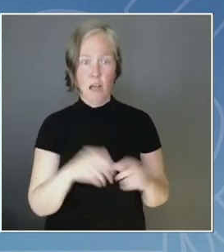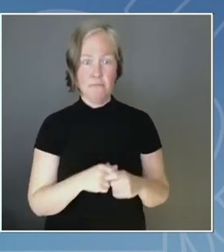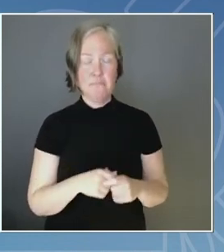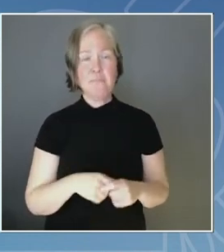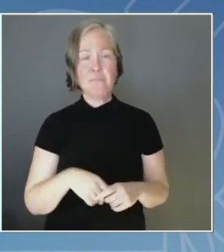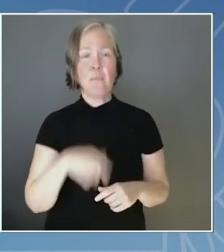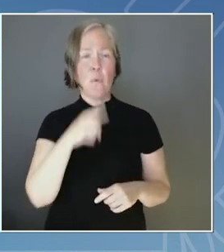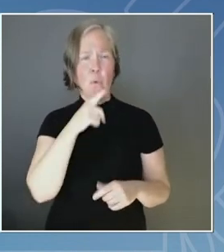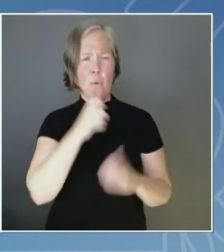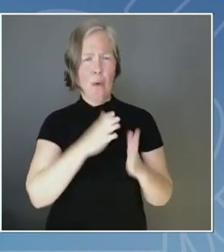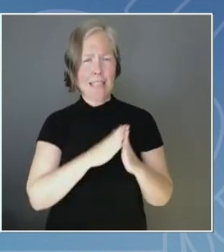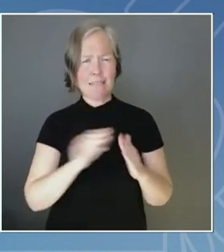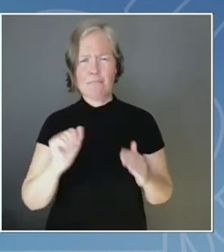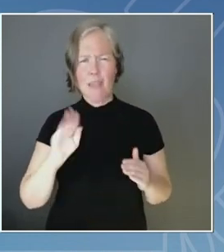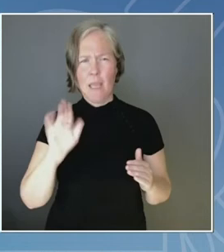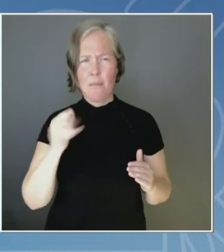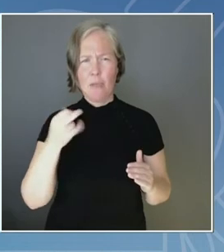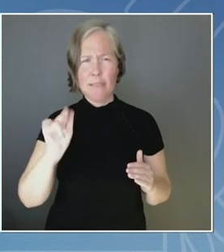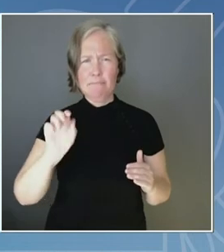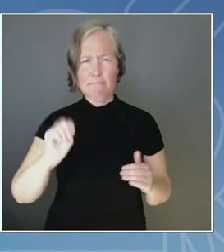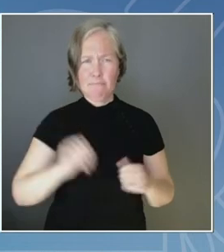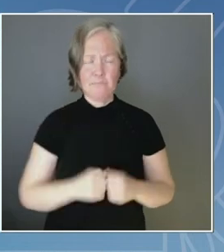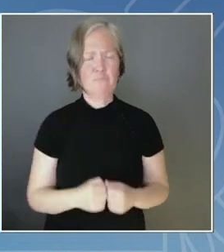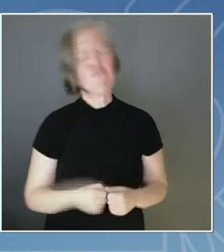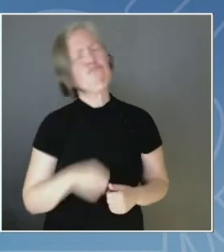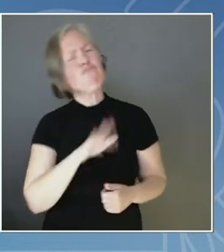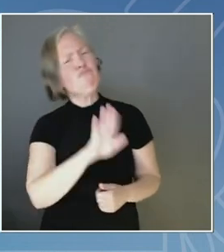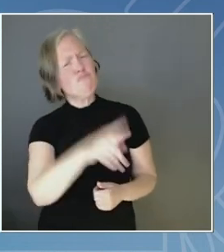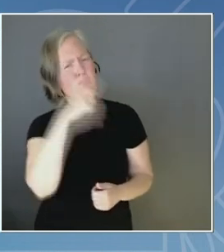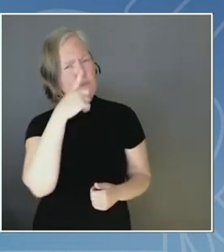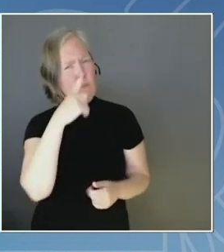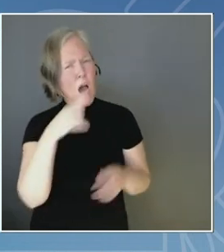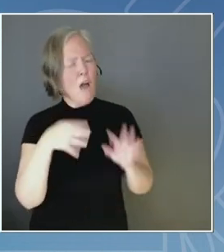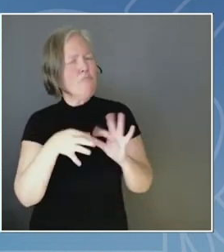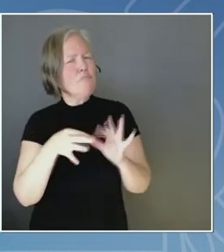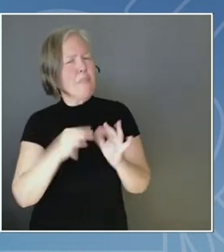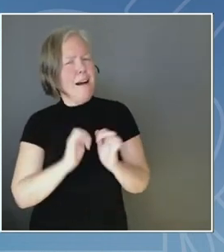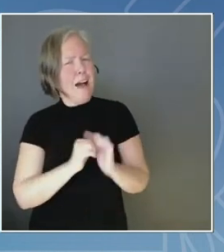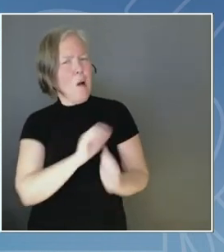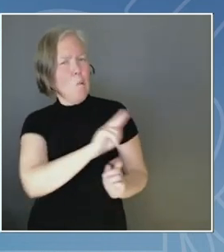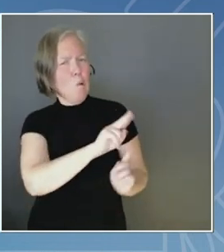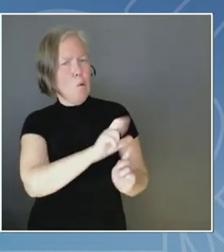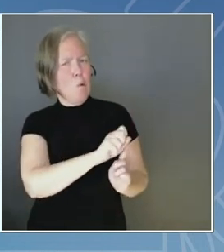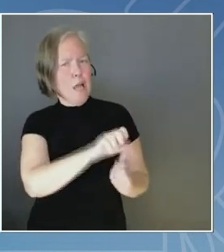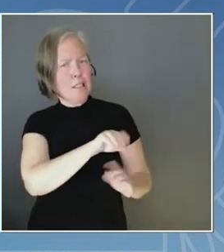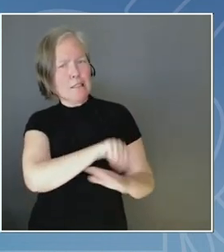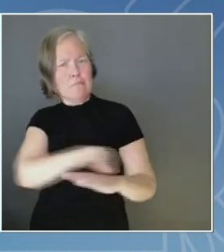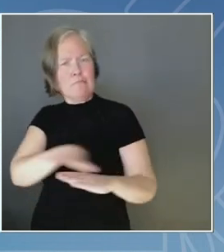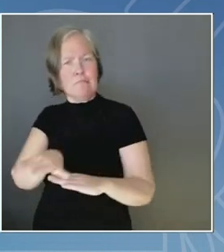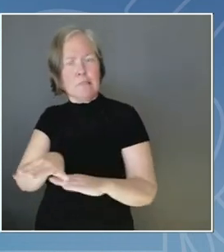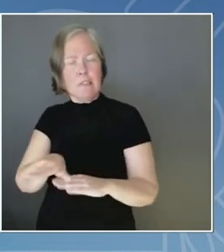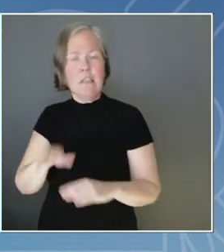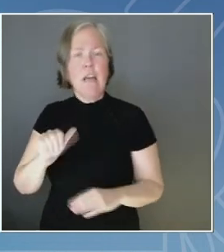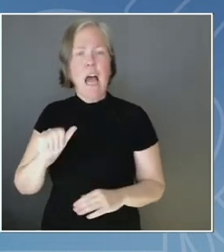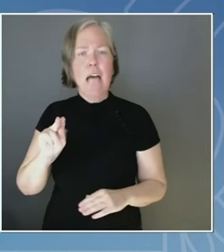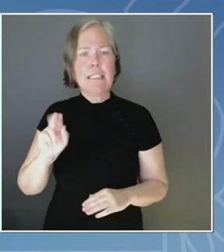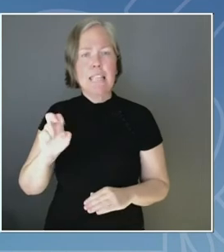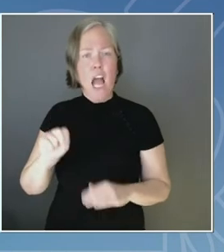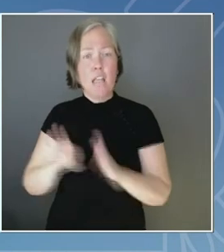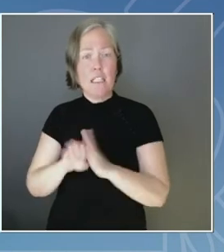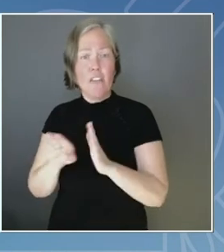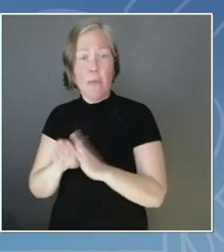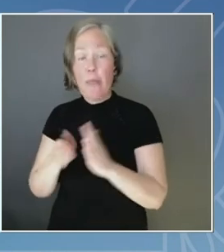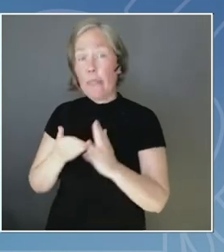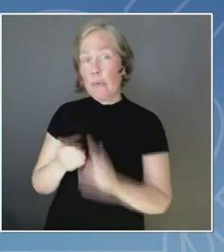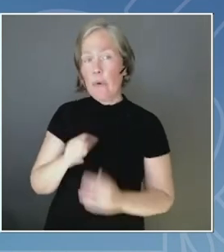and he asks, can you talk a little bit about how the United States is contributing to ASEAN development through the Department of Commerce to build